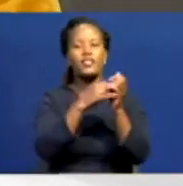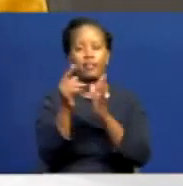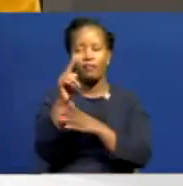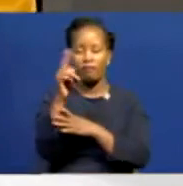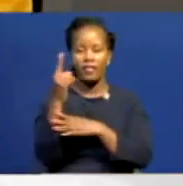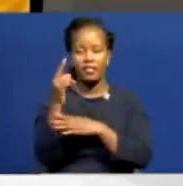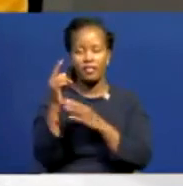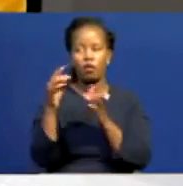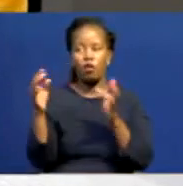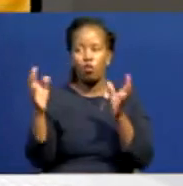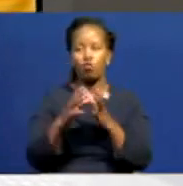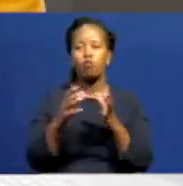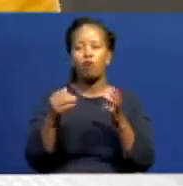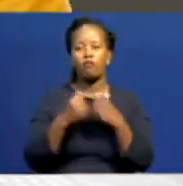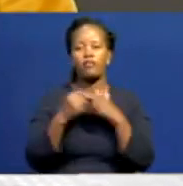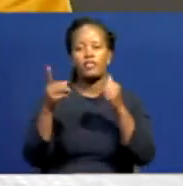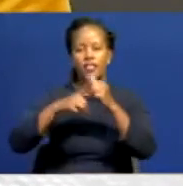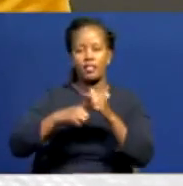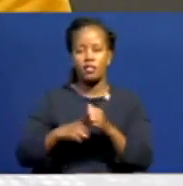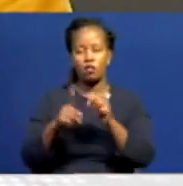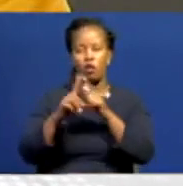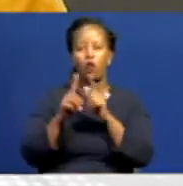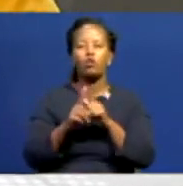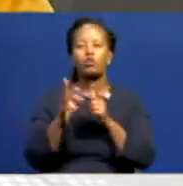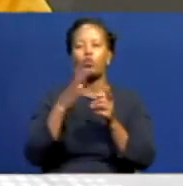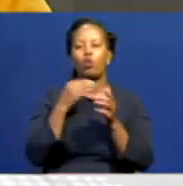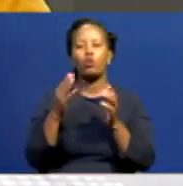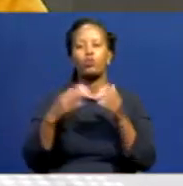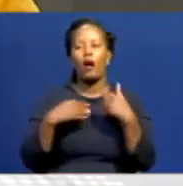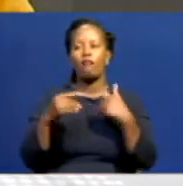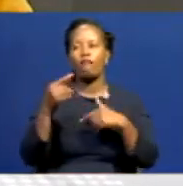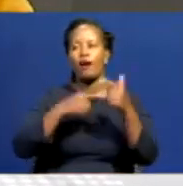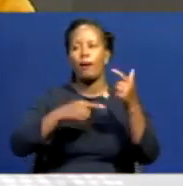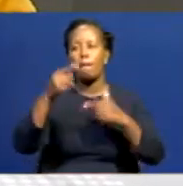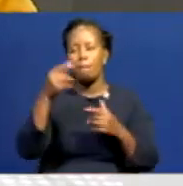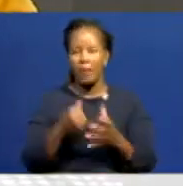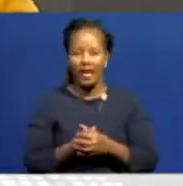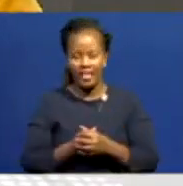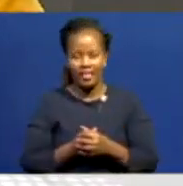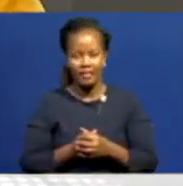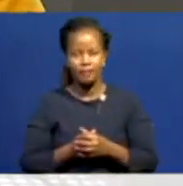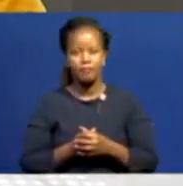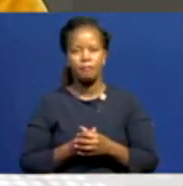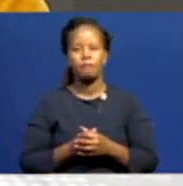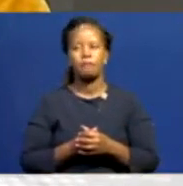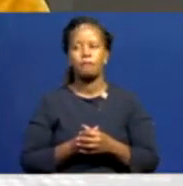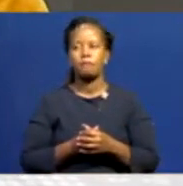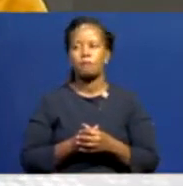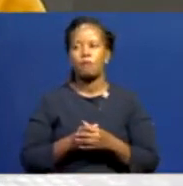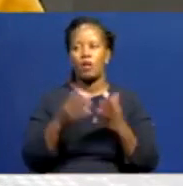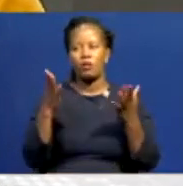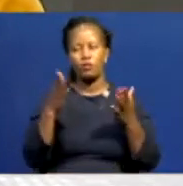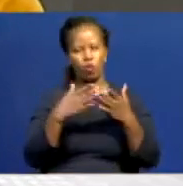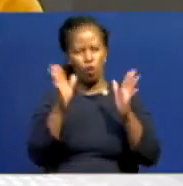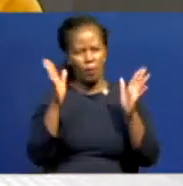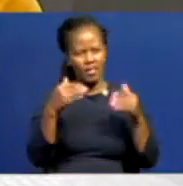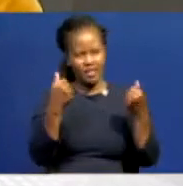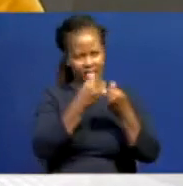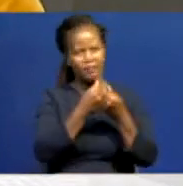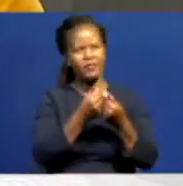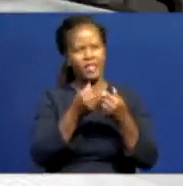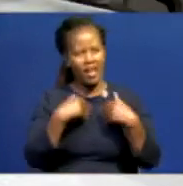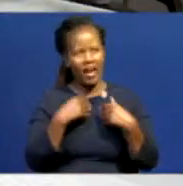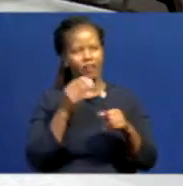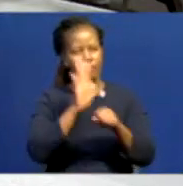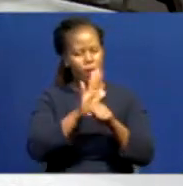are facing out this squad. Yes. And they want to leave a mark. Yes. Michael, the opening games, of course, we've seen a couple of